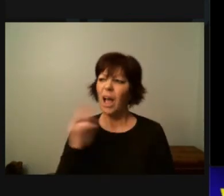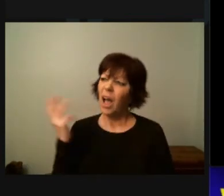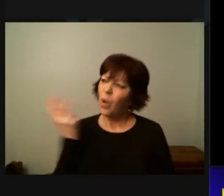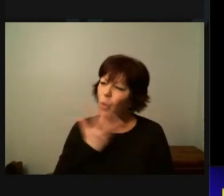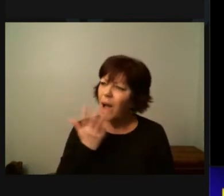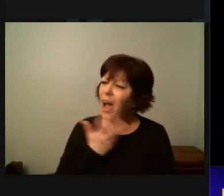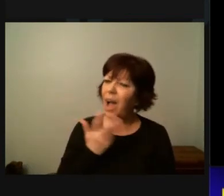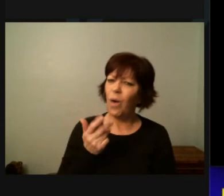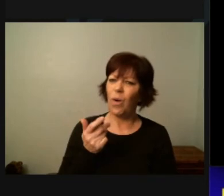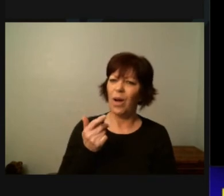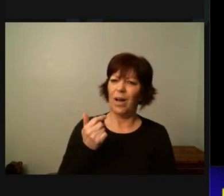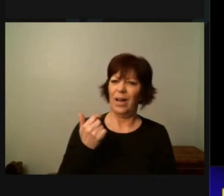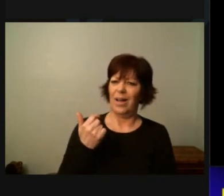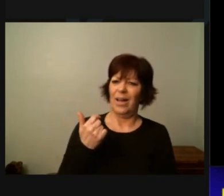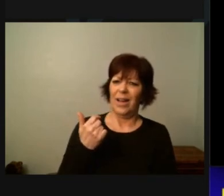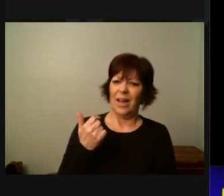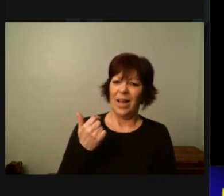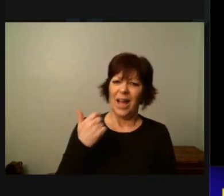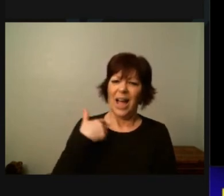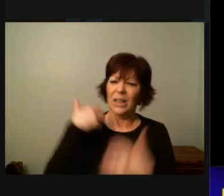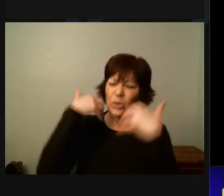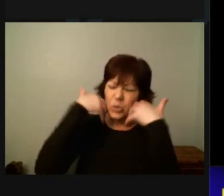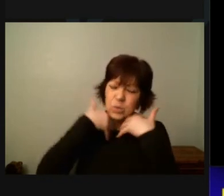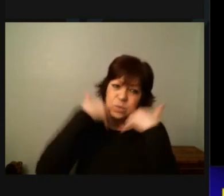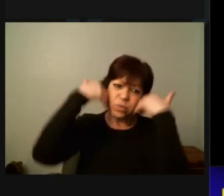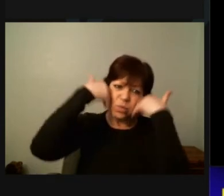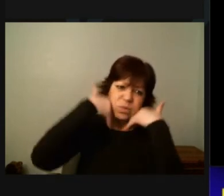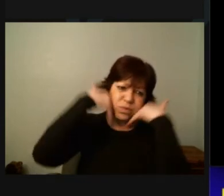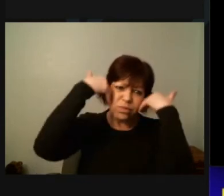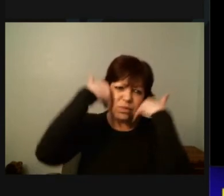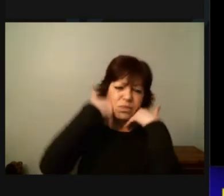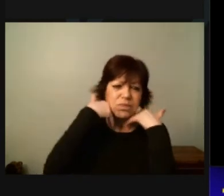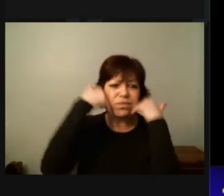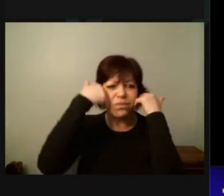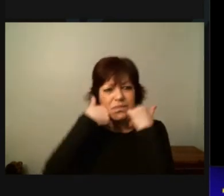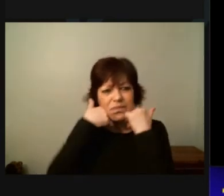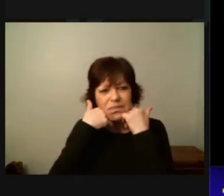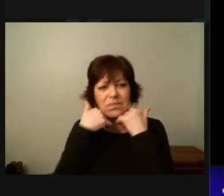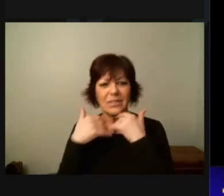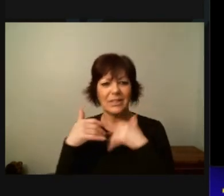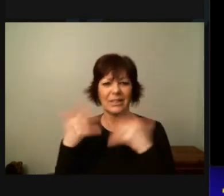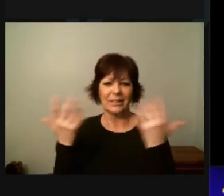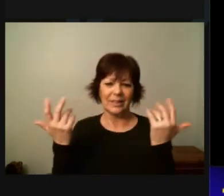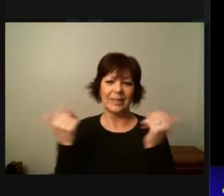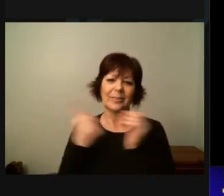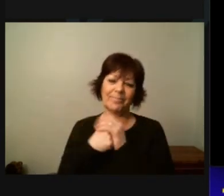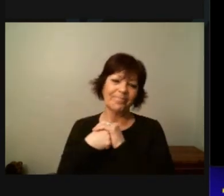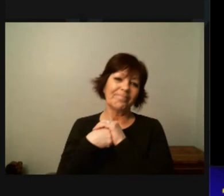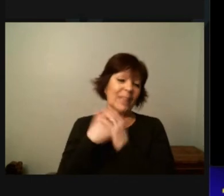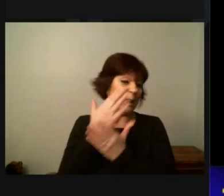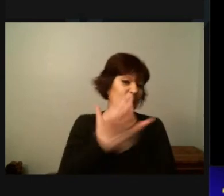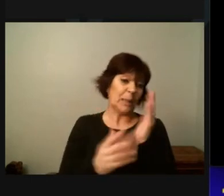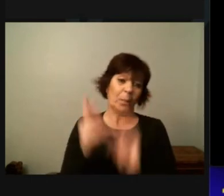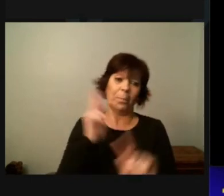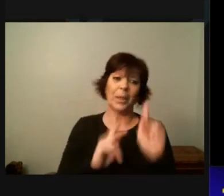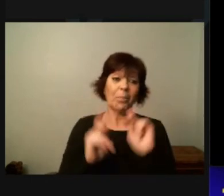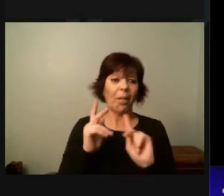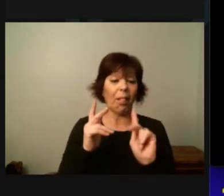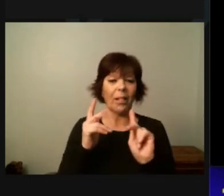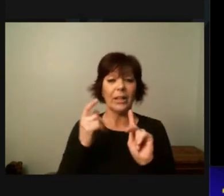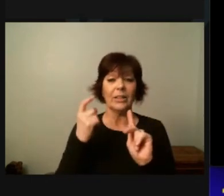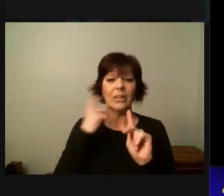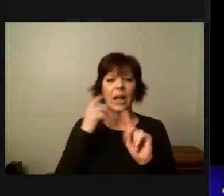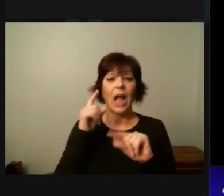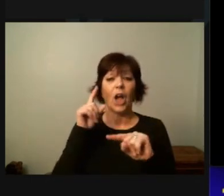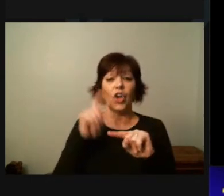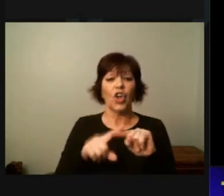I just sweat all night. I was so hot, I just couldn't cool off. Some of us just